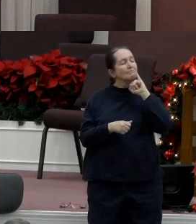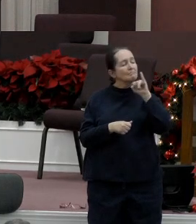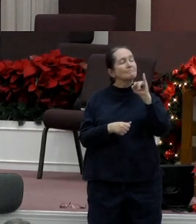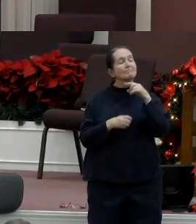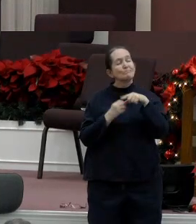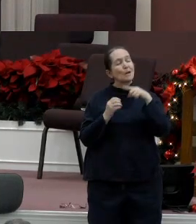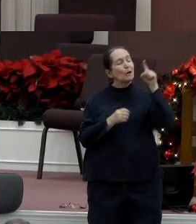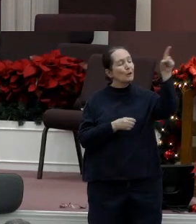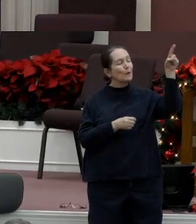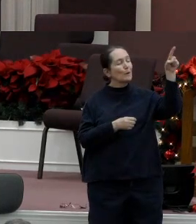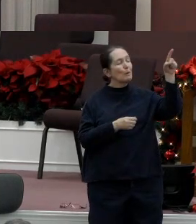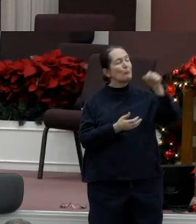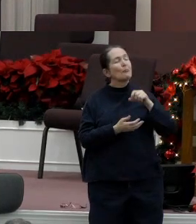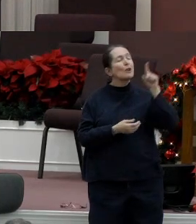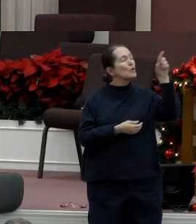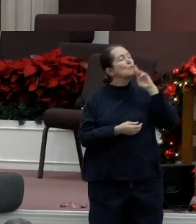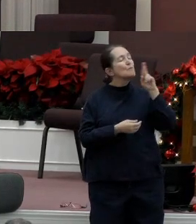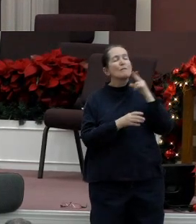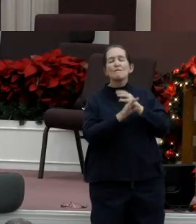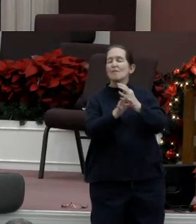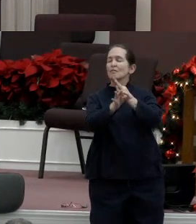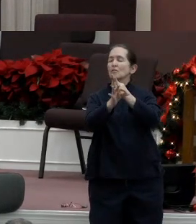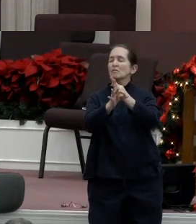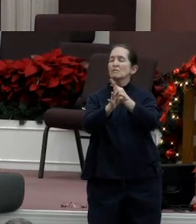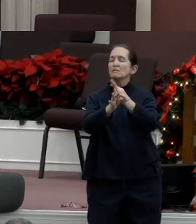you. You are faithful.